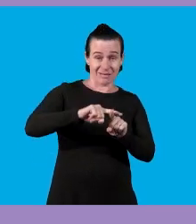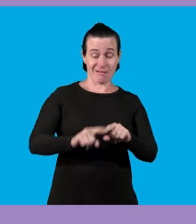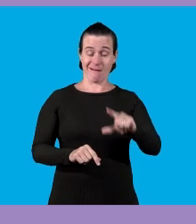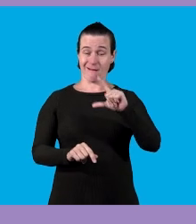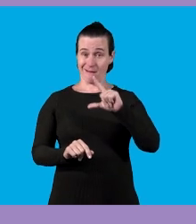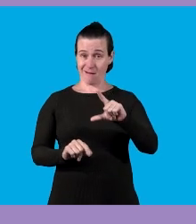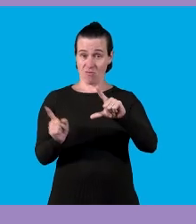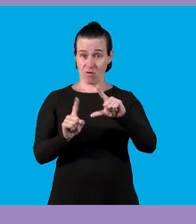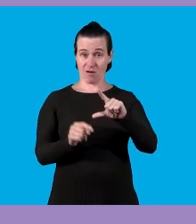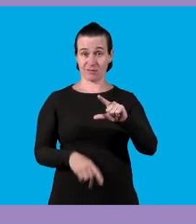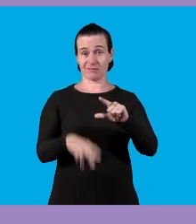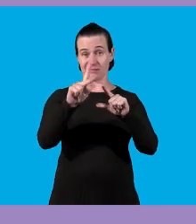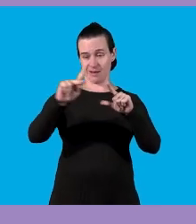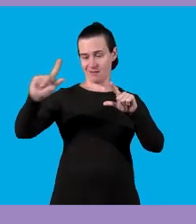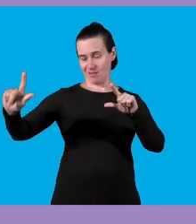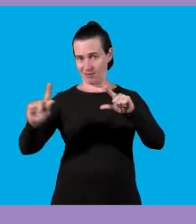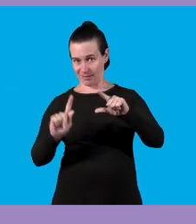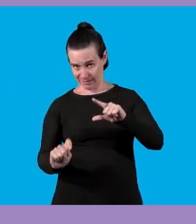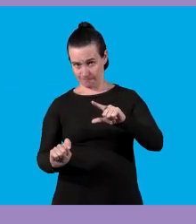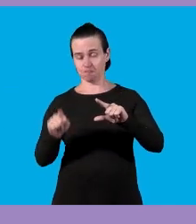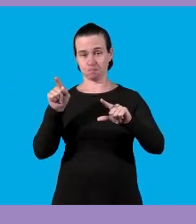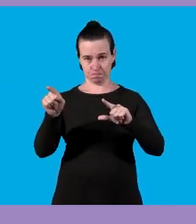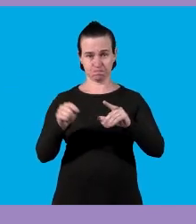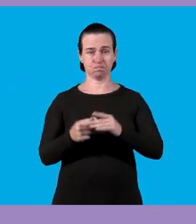plus angle KLT,